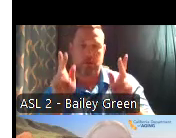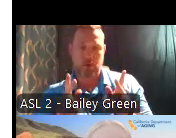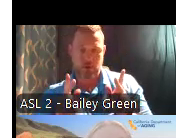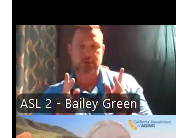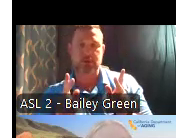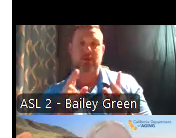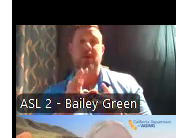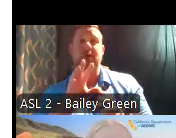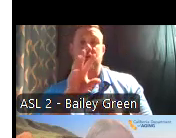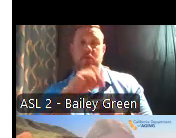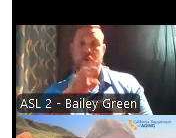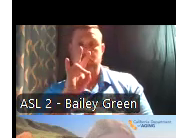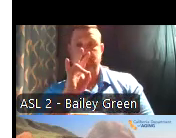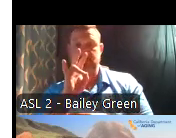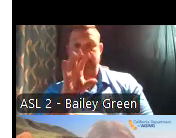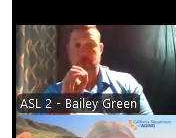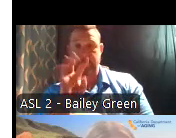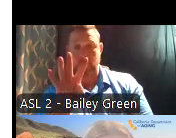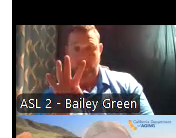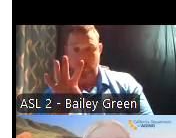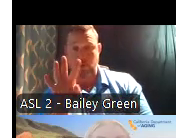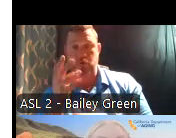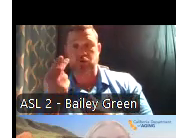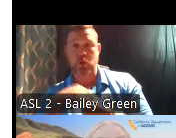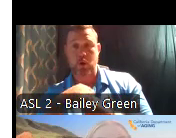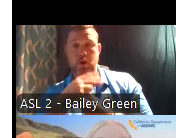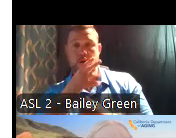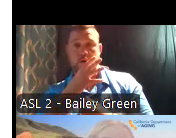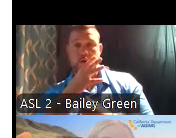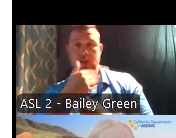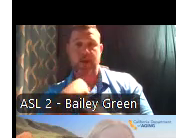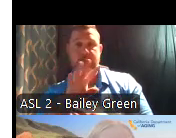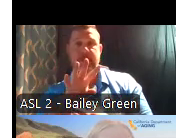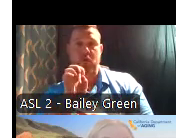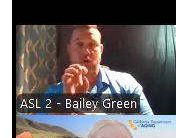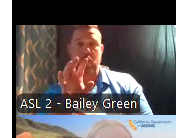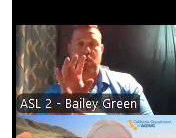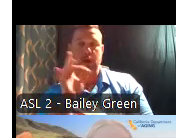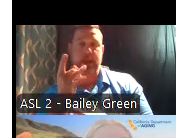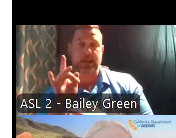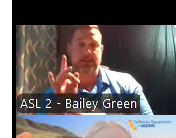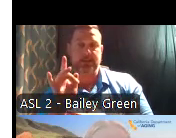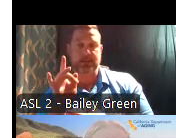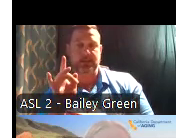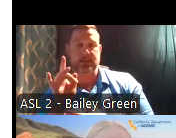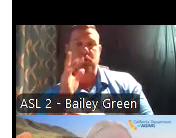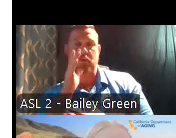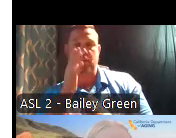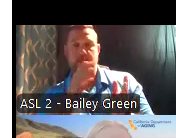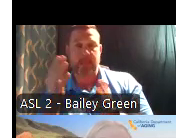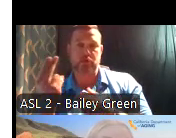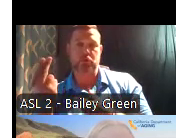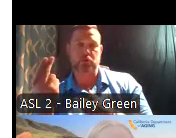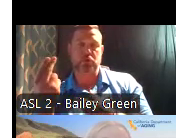the 704 people joining this event, we have 418 that plan to join